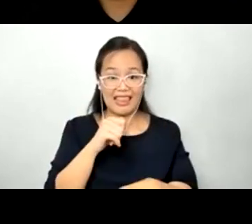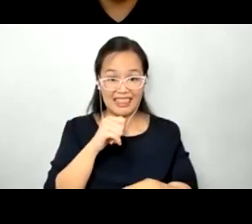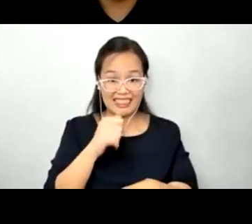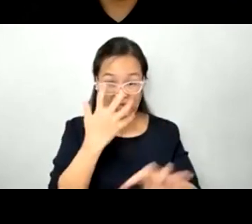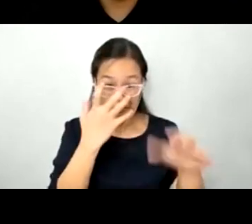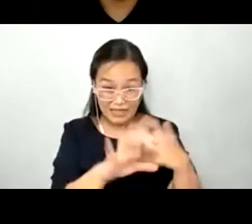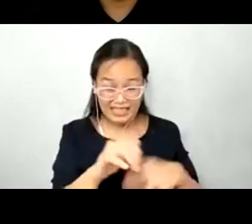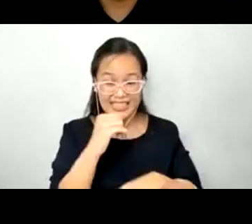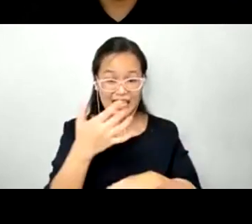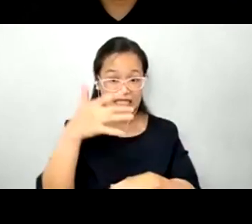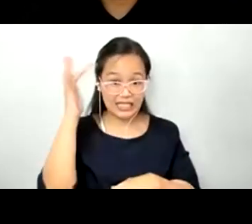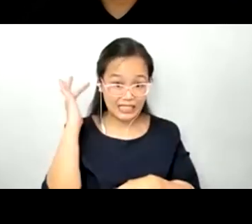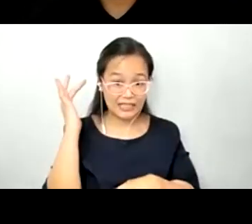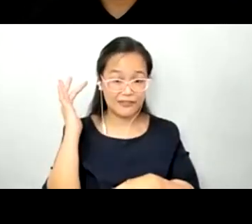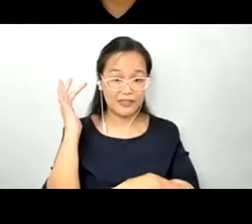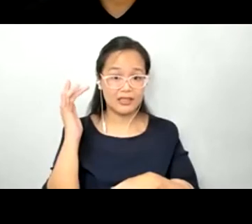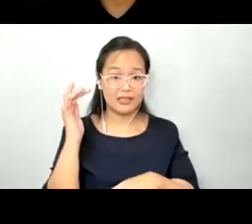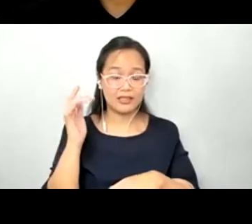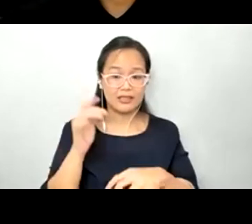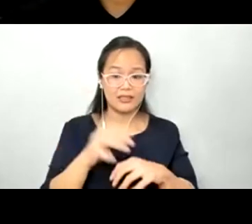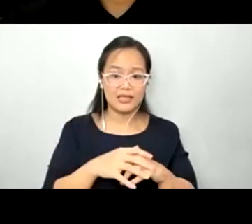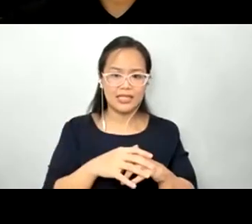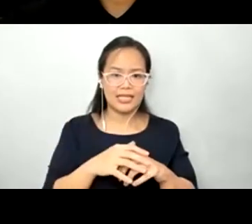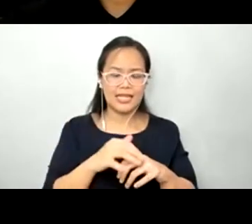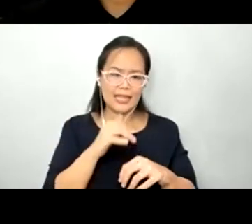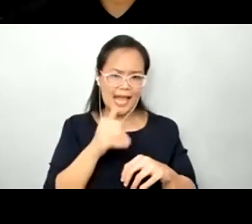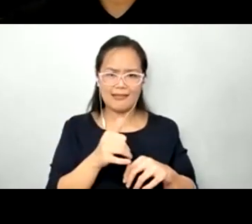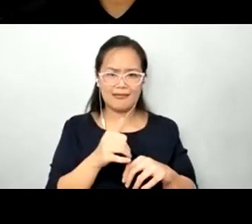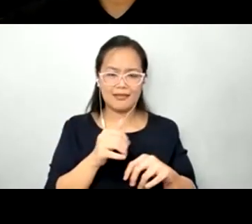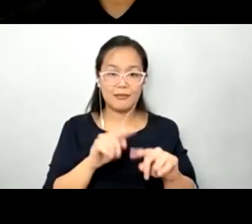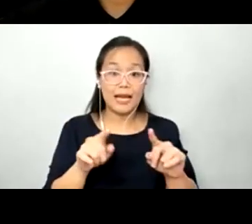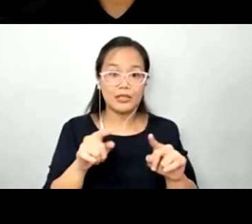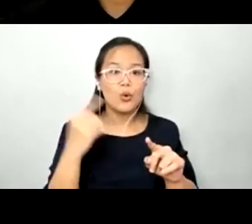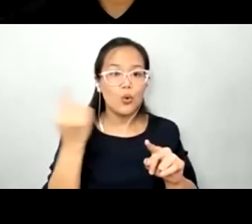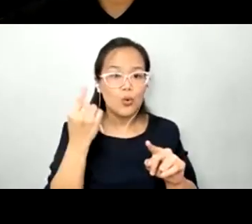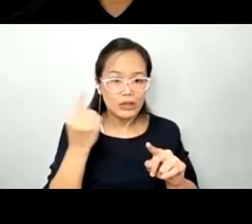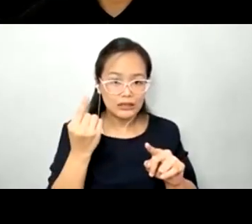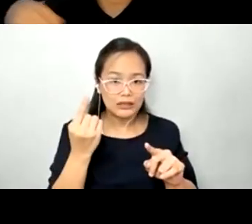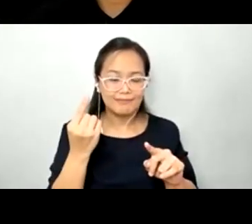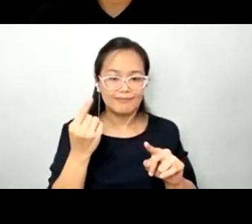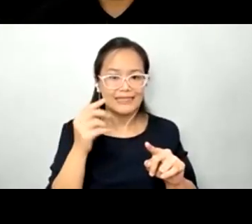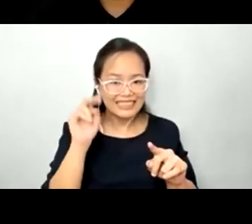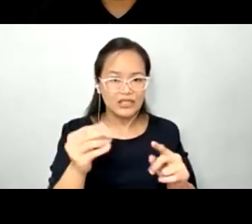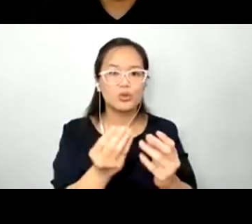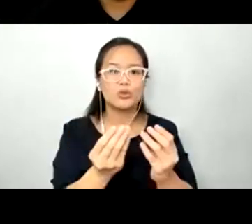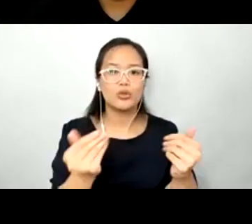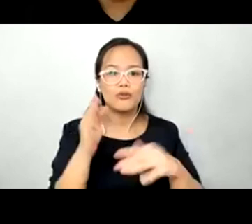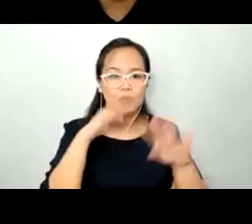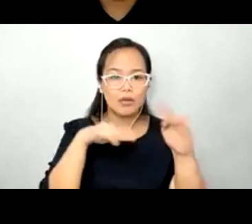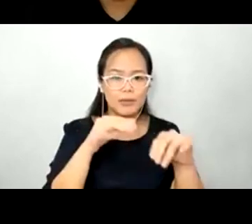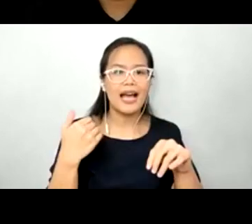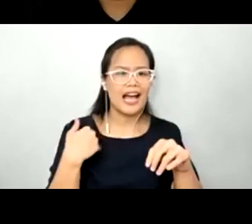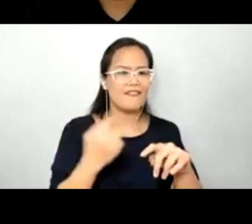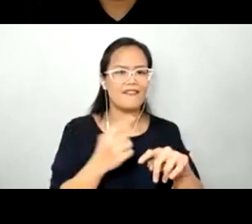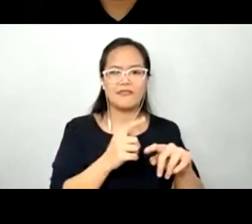opinion, you're not sensitive about that person. It just means that you have to resolve some conflicts. But there are ways to resolve it